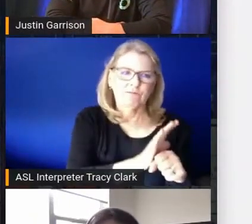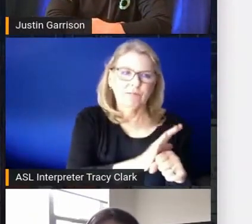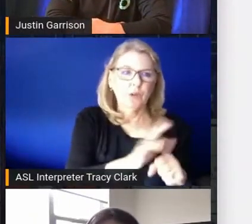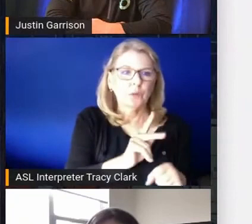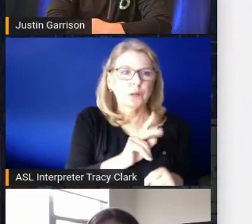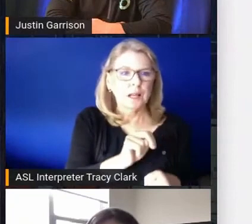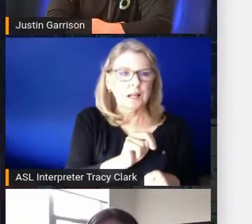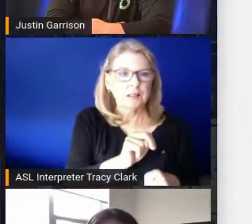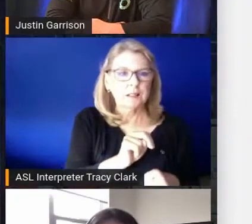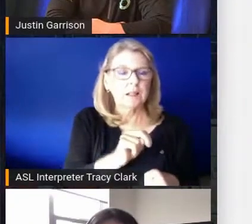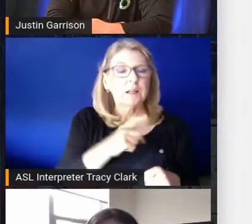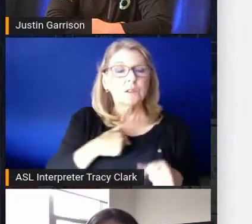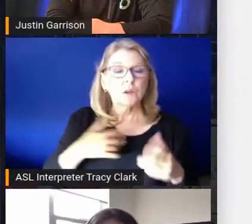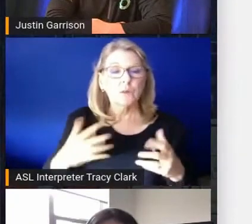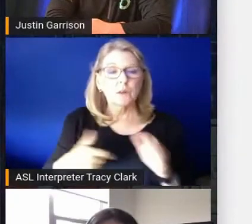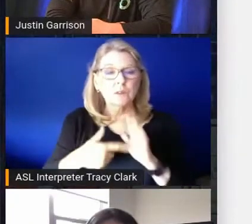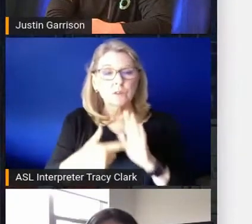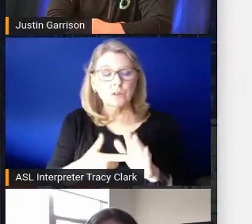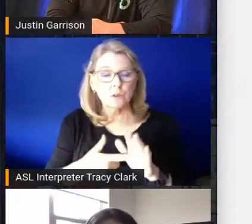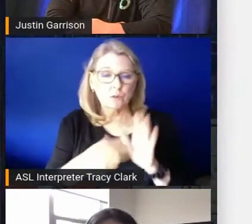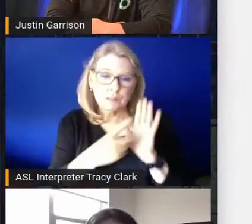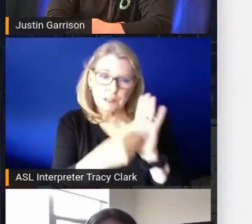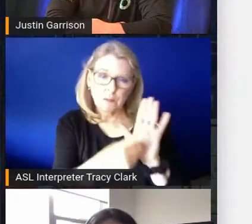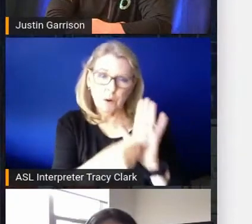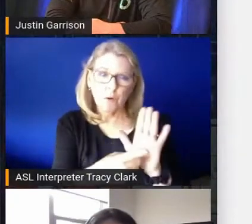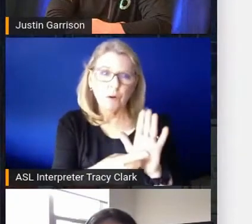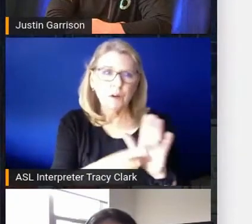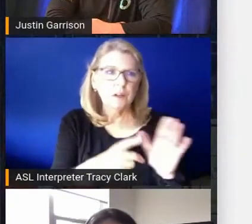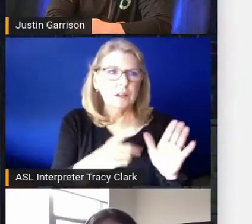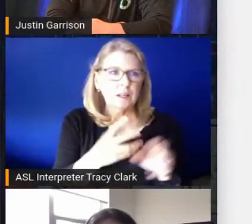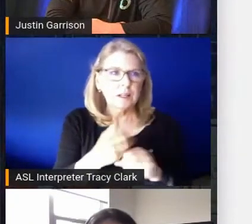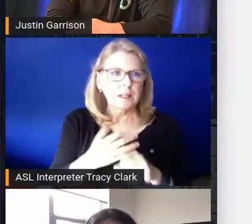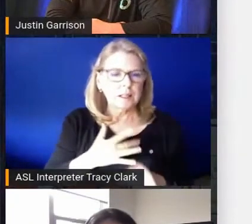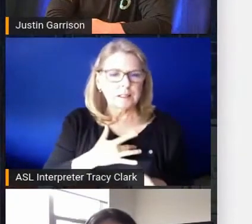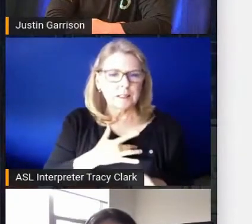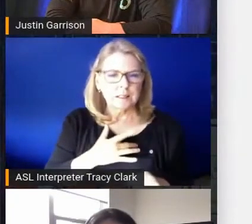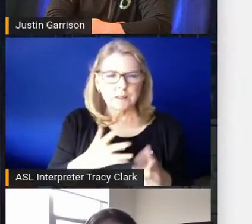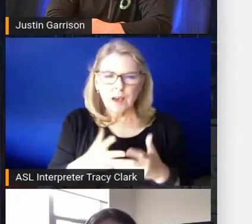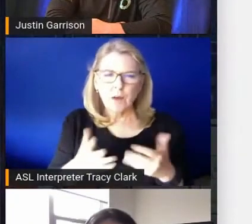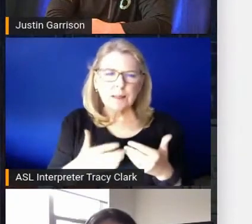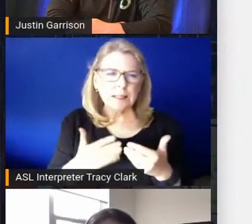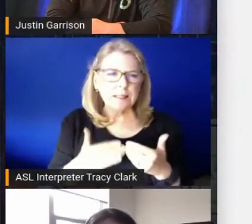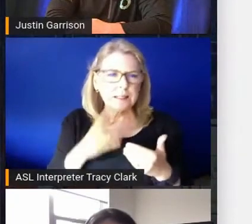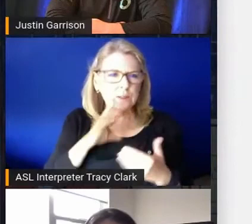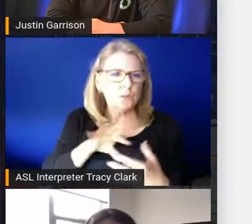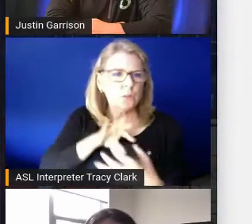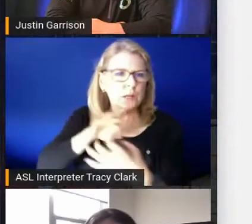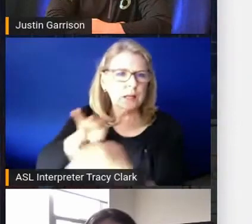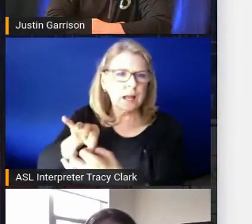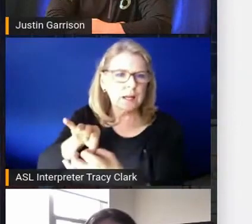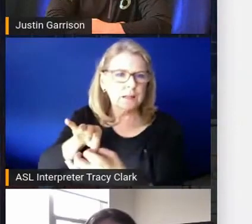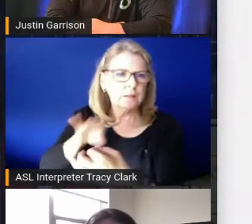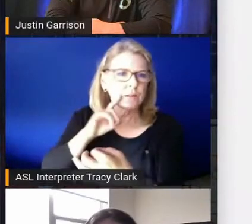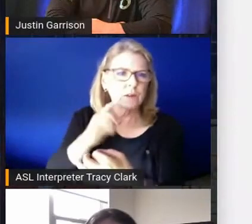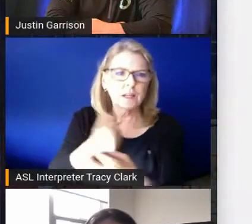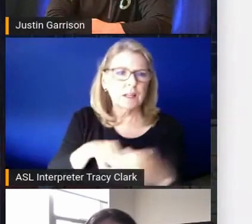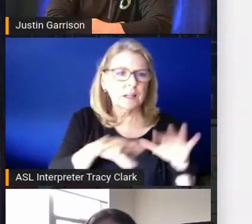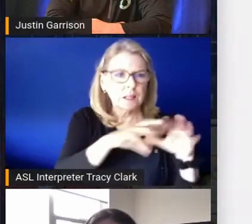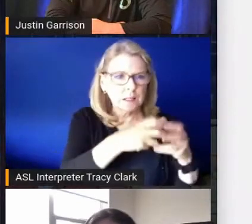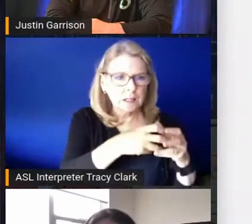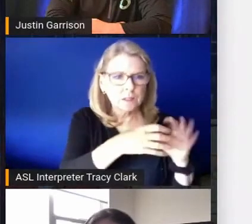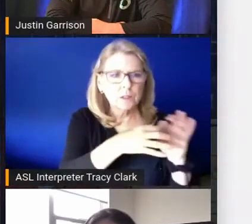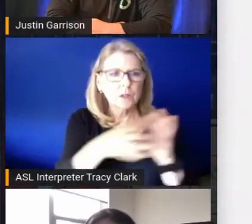demo with you all, so you can get a sense on how easy it is to connect any Kubernetes cluster to Amazon